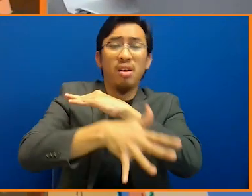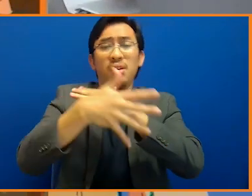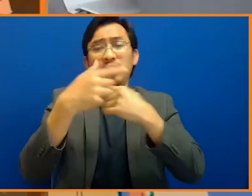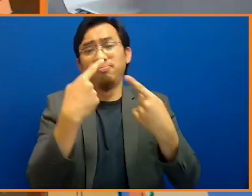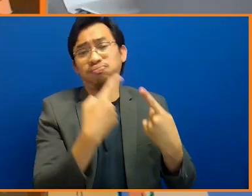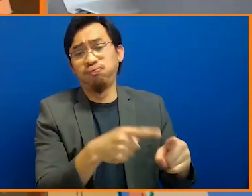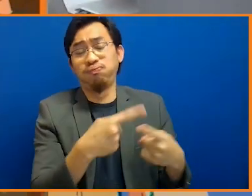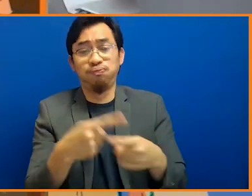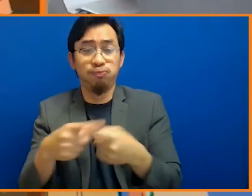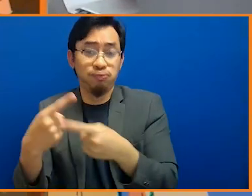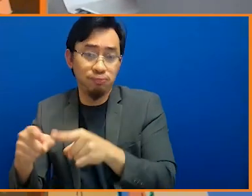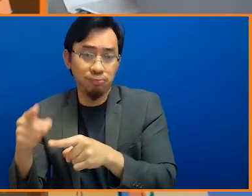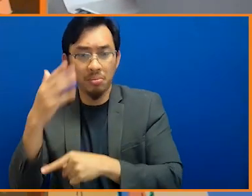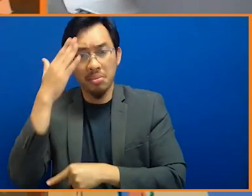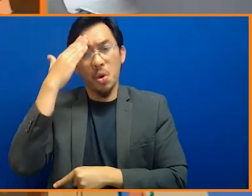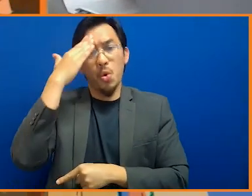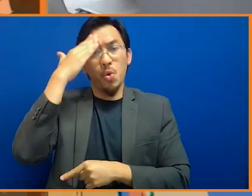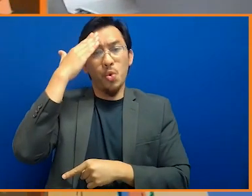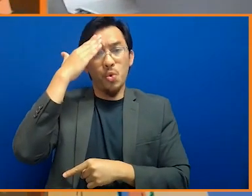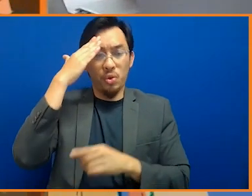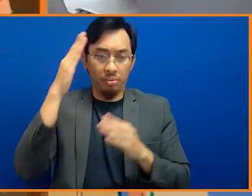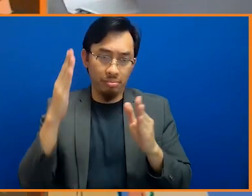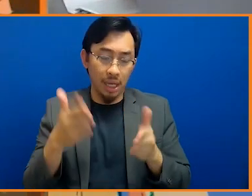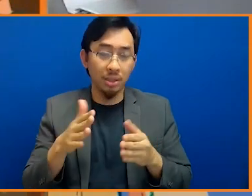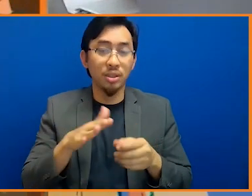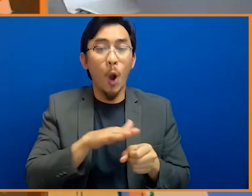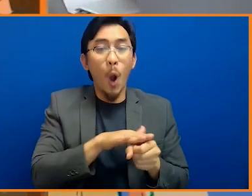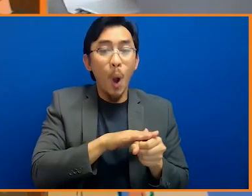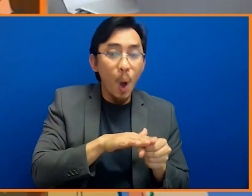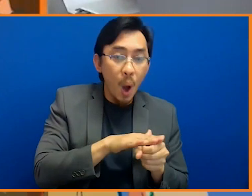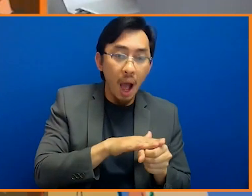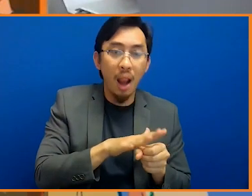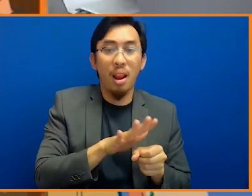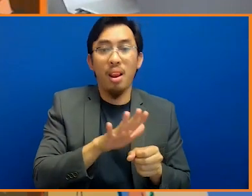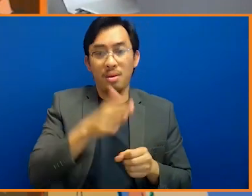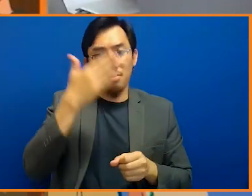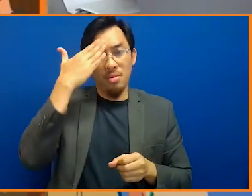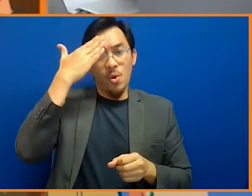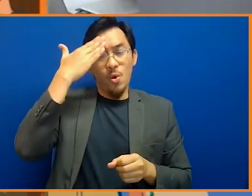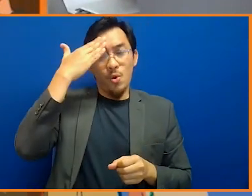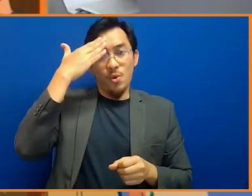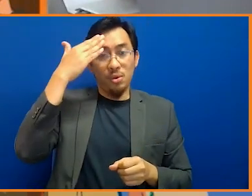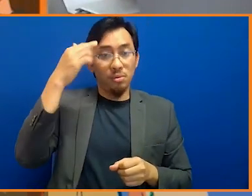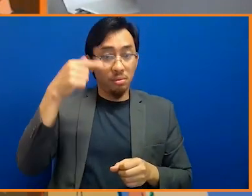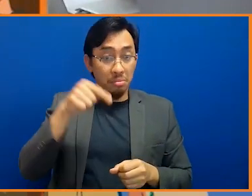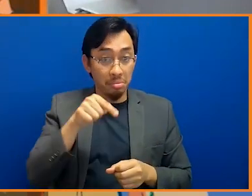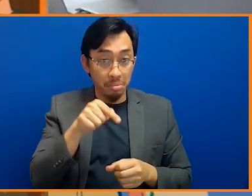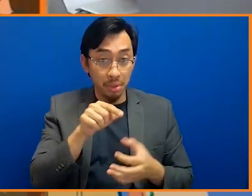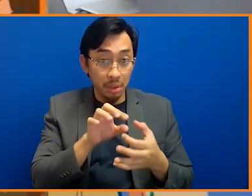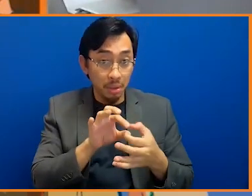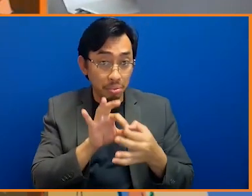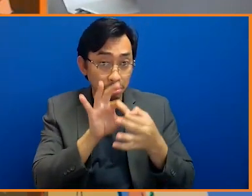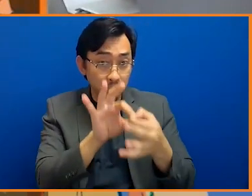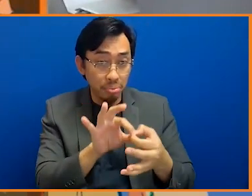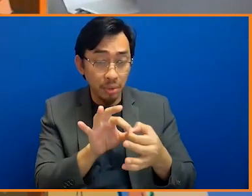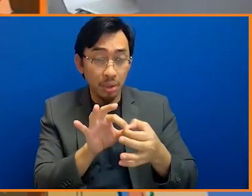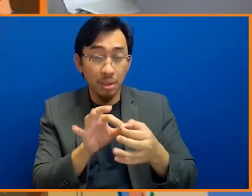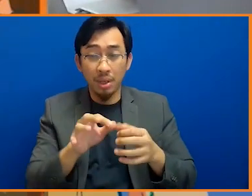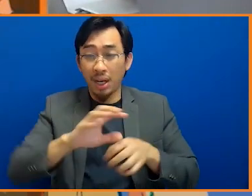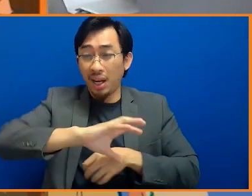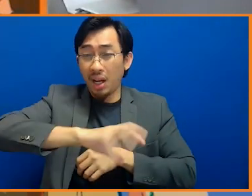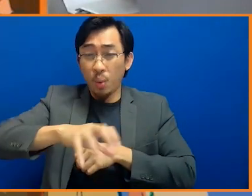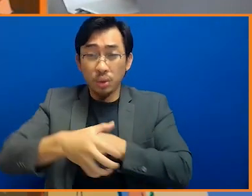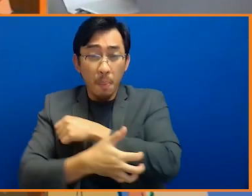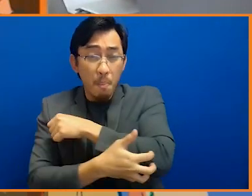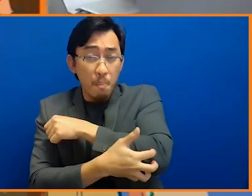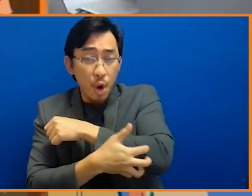so on. So don't think about local and indigenous knowledge only is only relevant